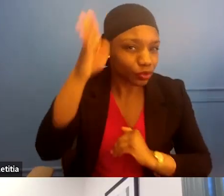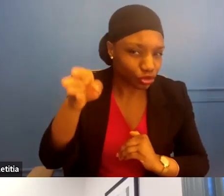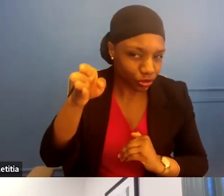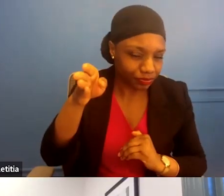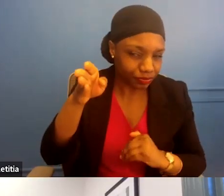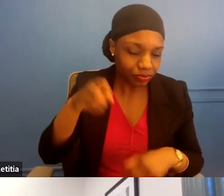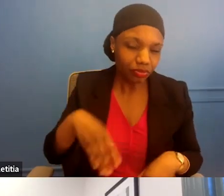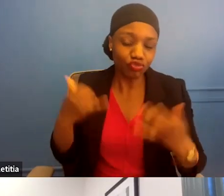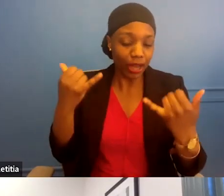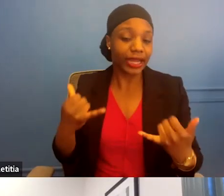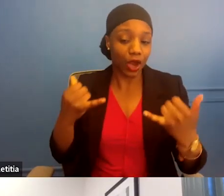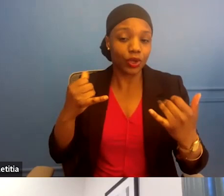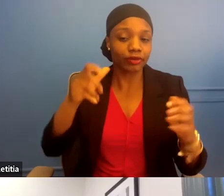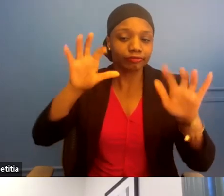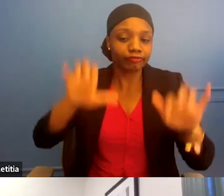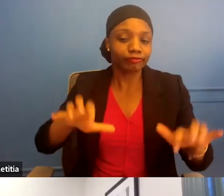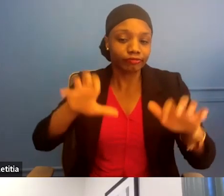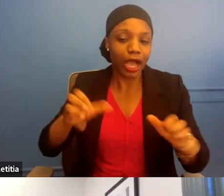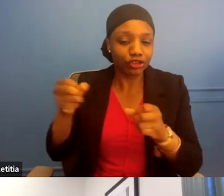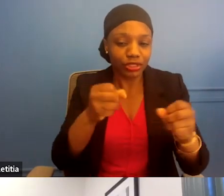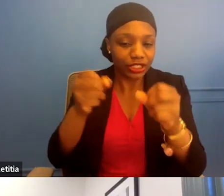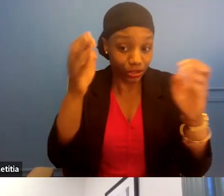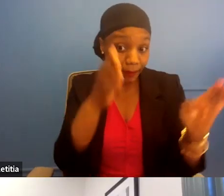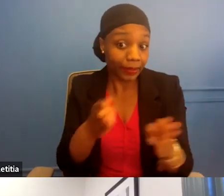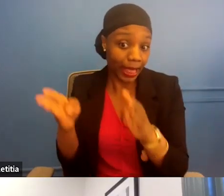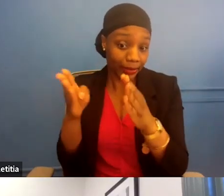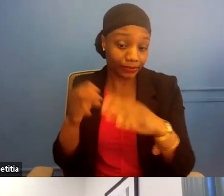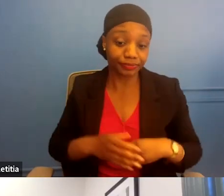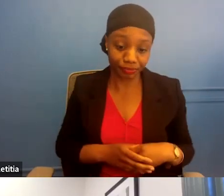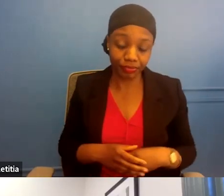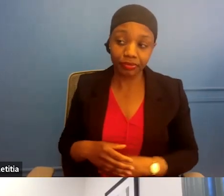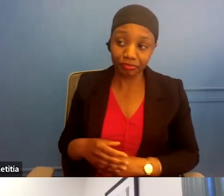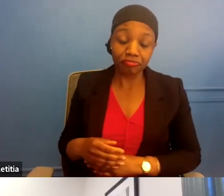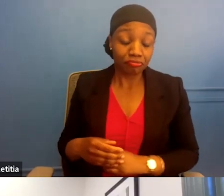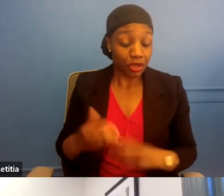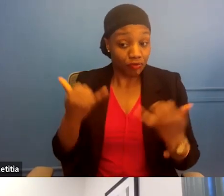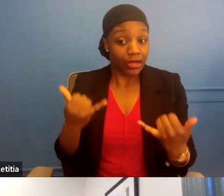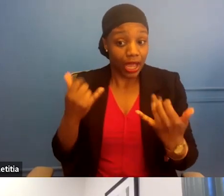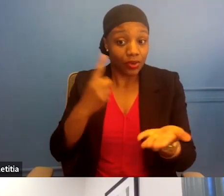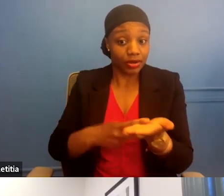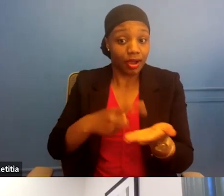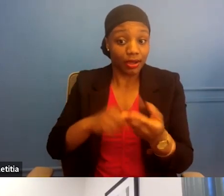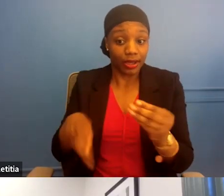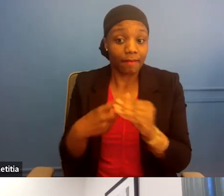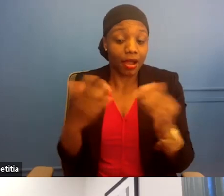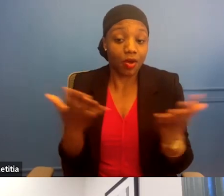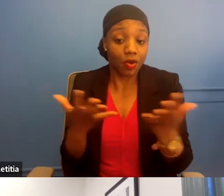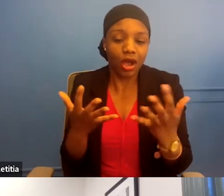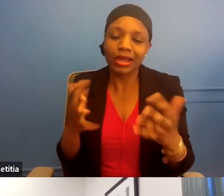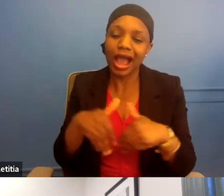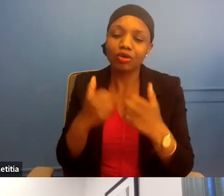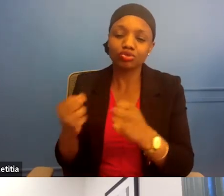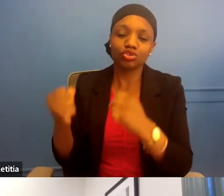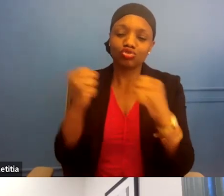of strategic planning. One of the things that we are certainly talking about is how we can strengthen the